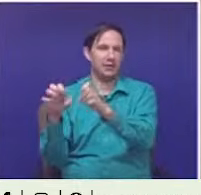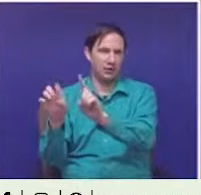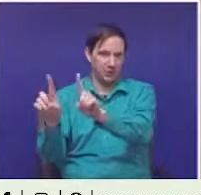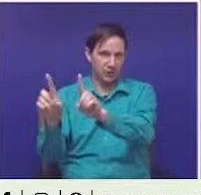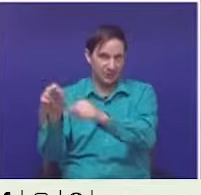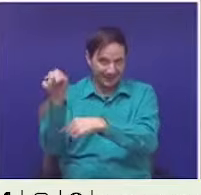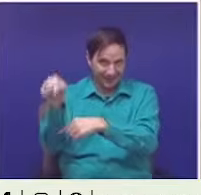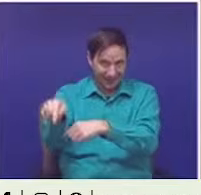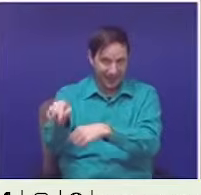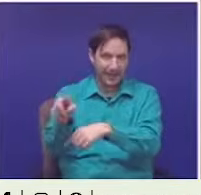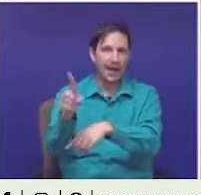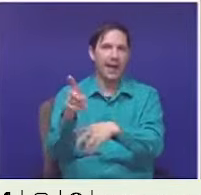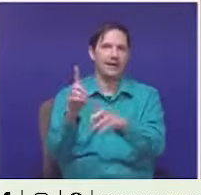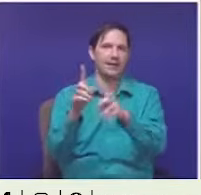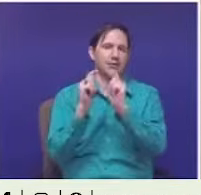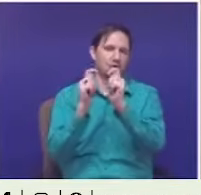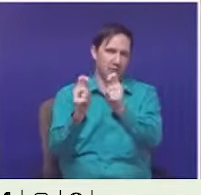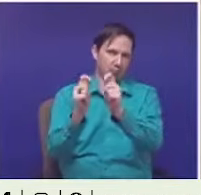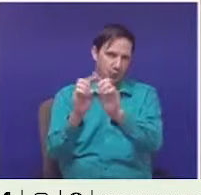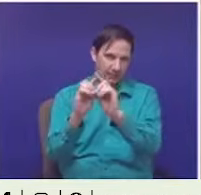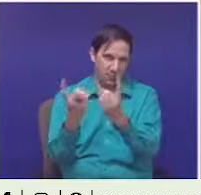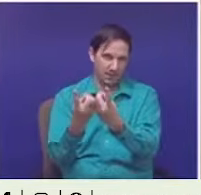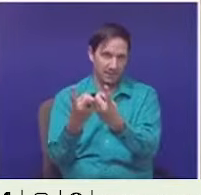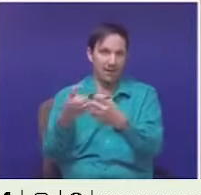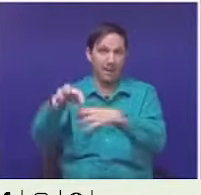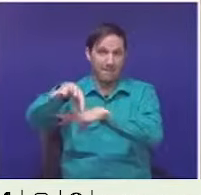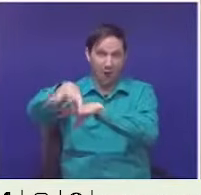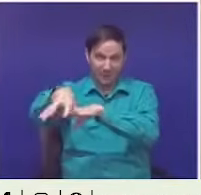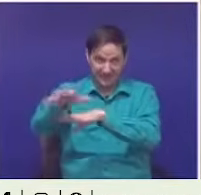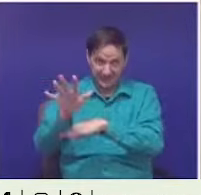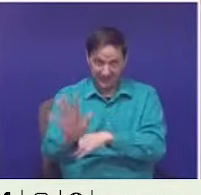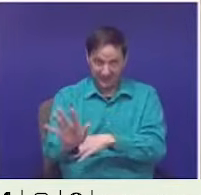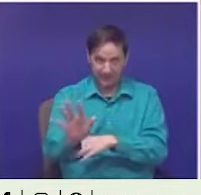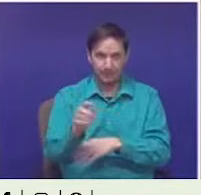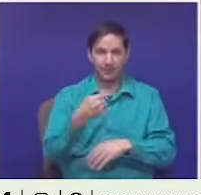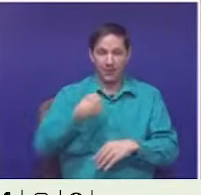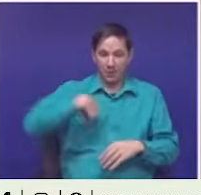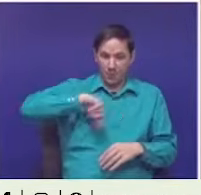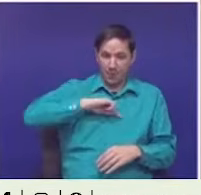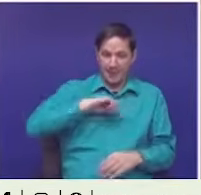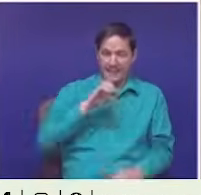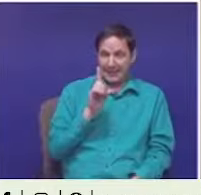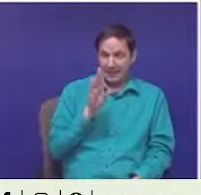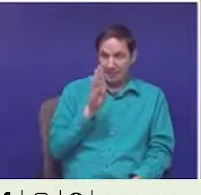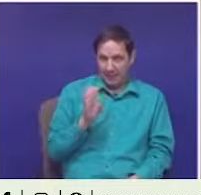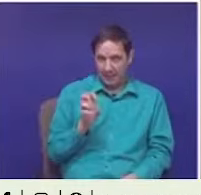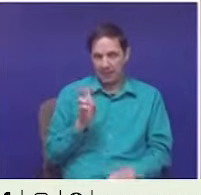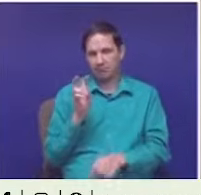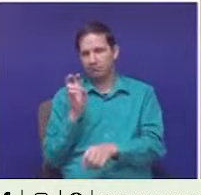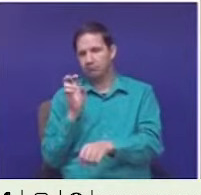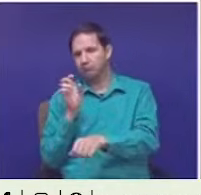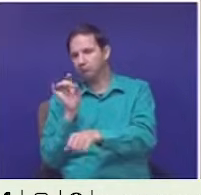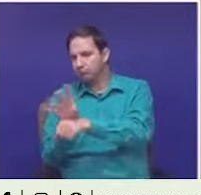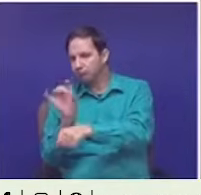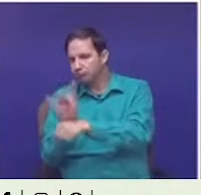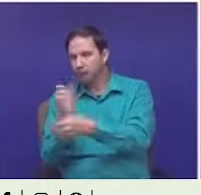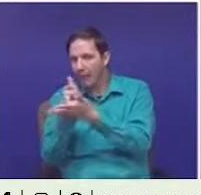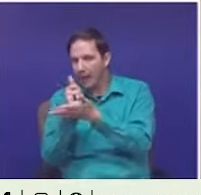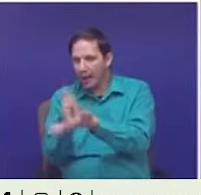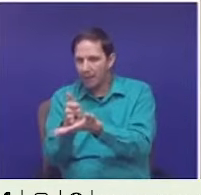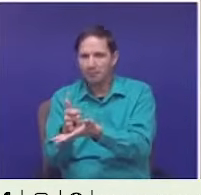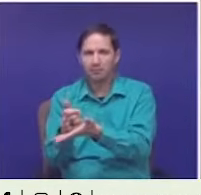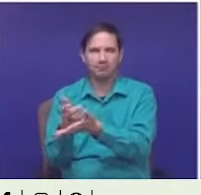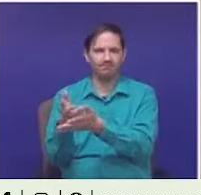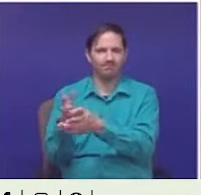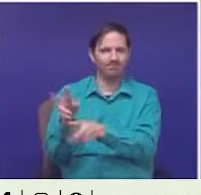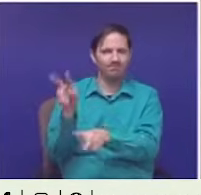budgets. The role of the DBE is to provide policy guidance, exercise oversight, and raise delivery failures through